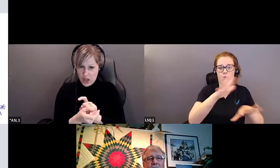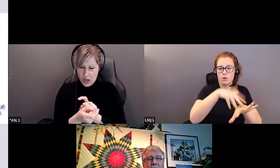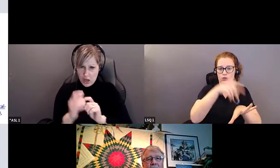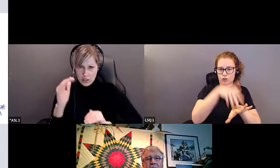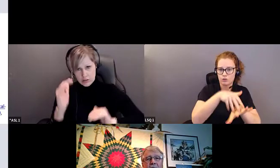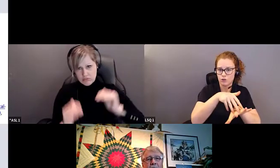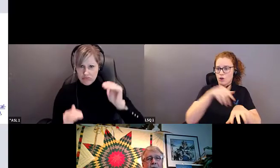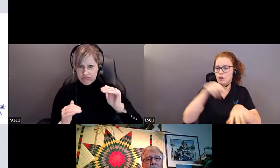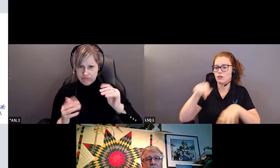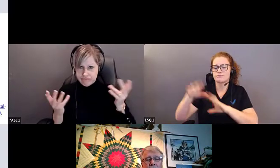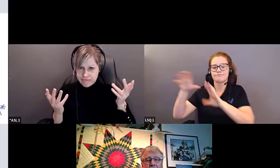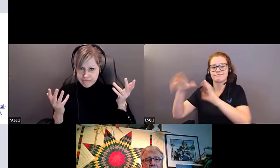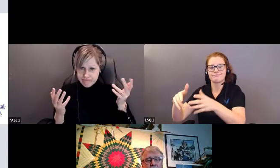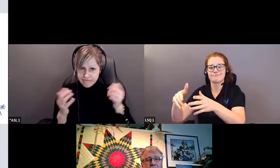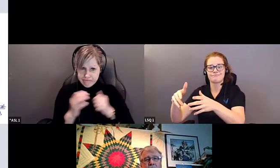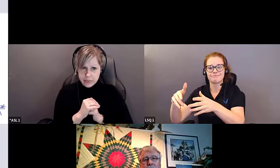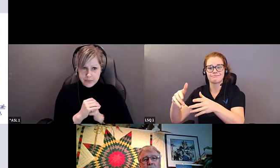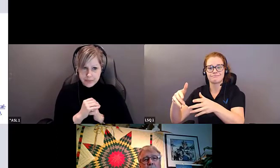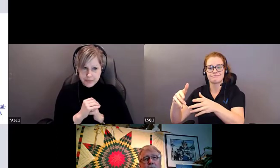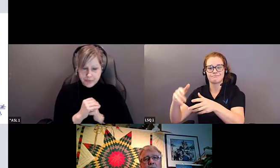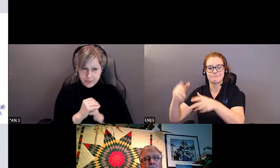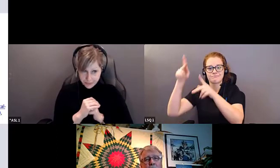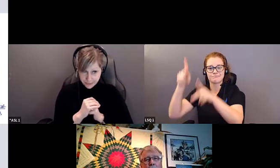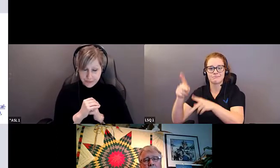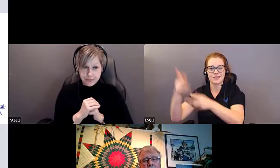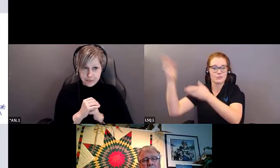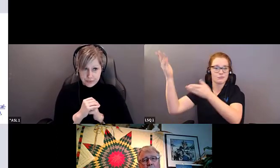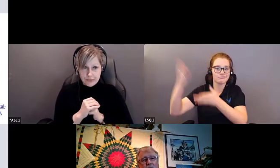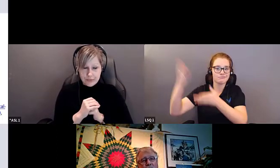you. So these